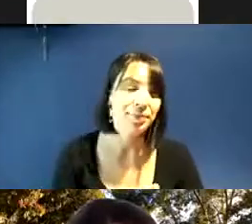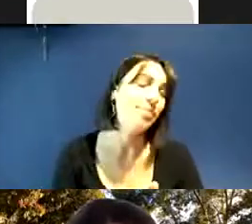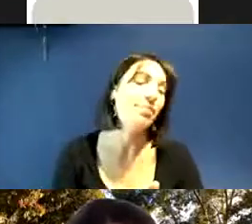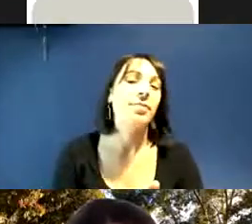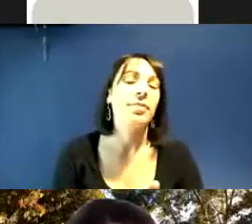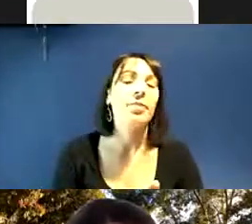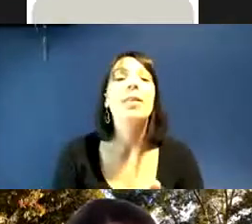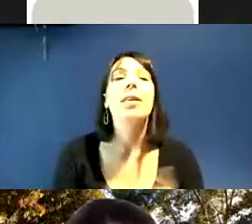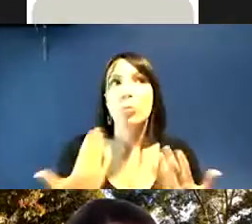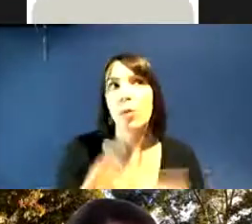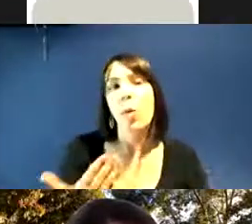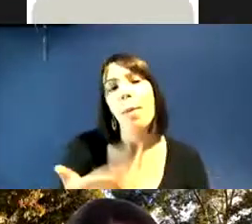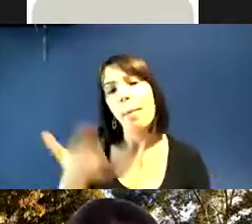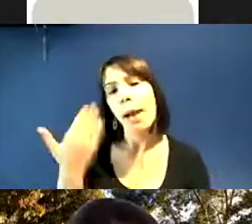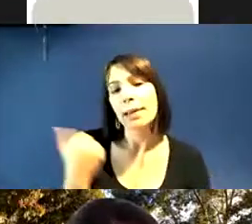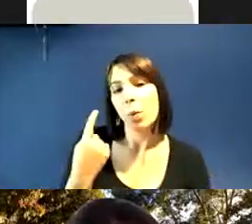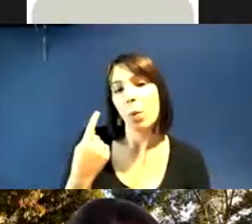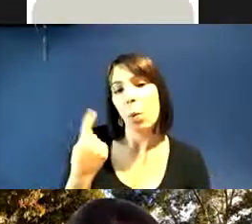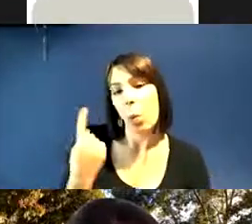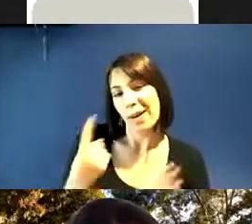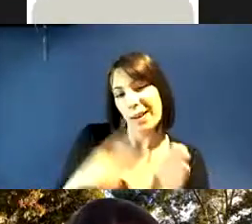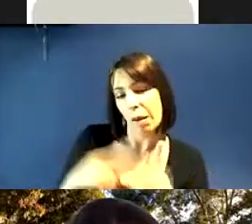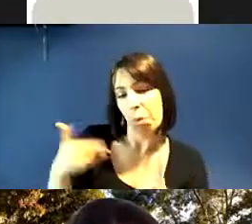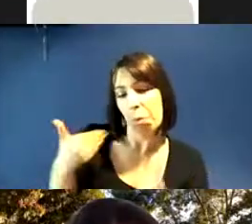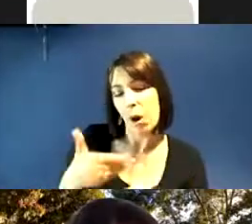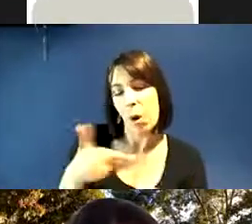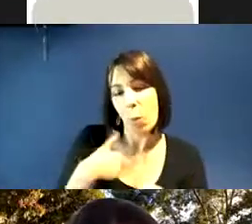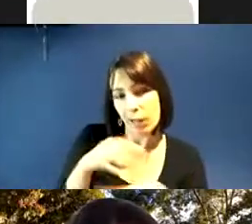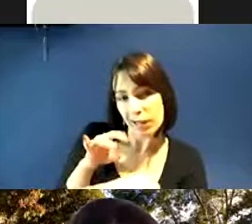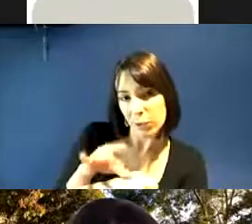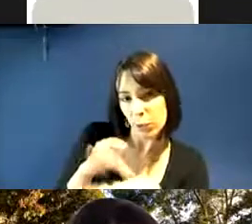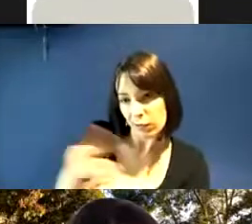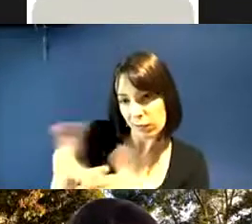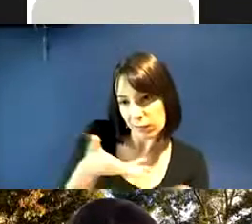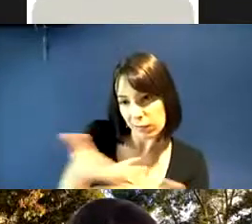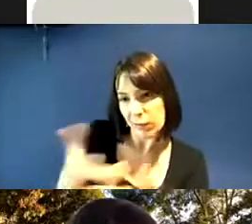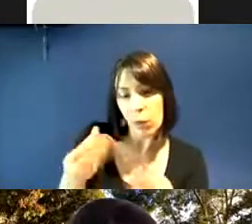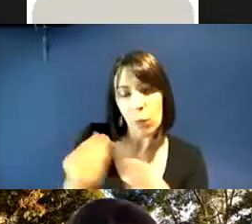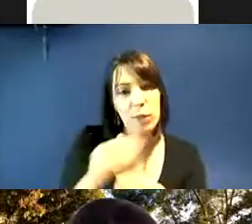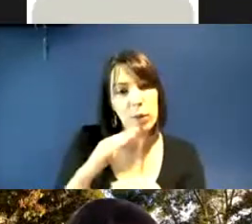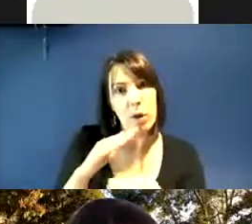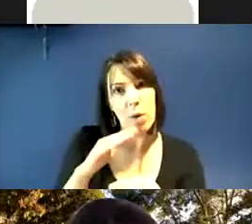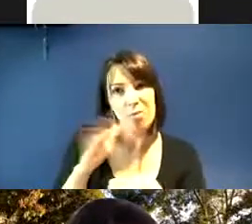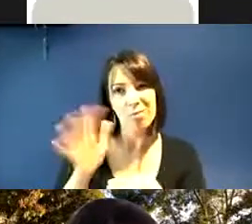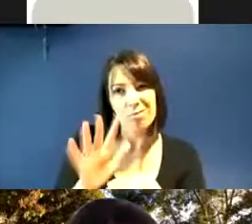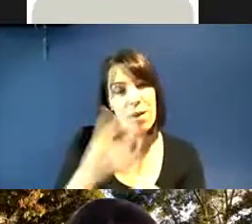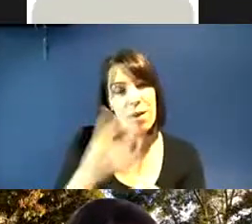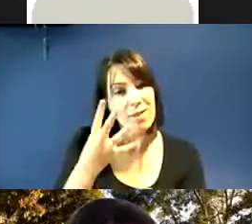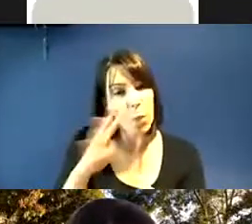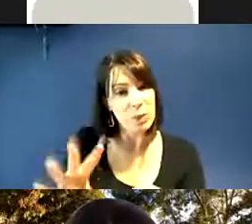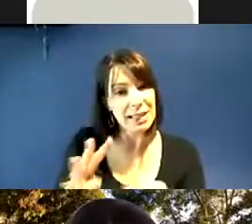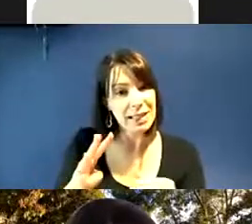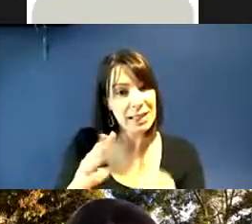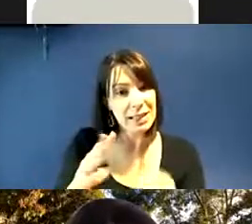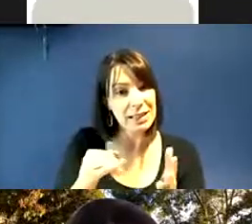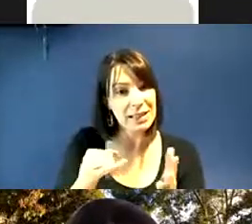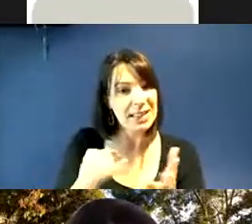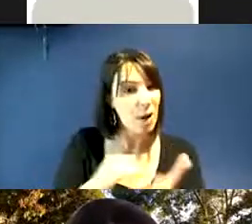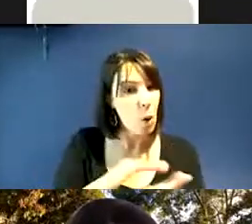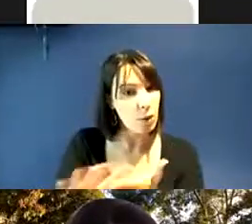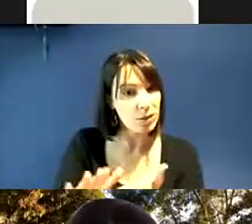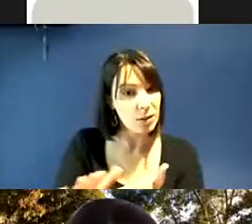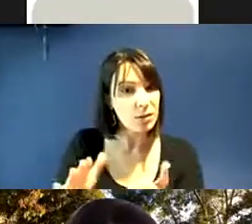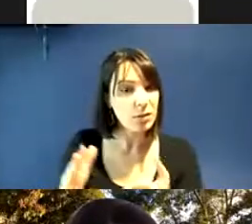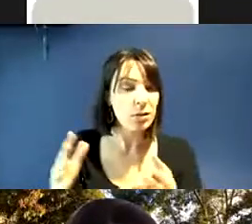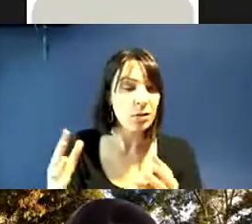the last year, we also consulted with around 40 stakeholders from the disability, women's health, and violence against women